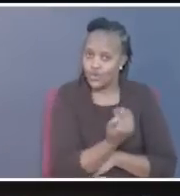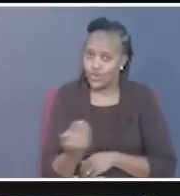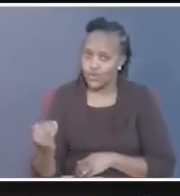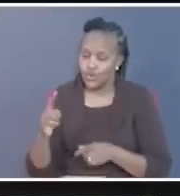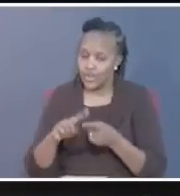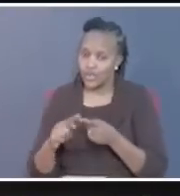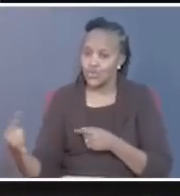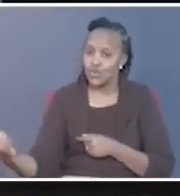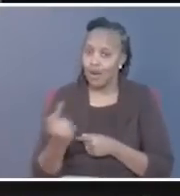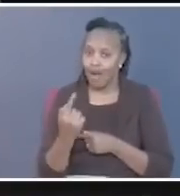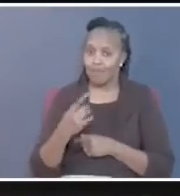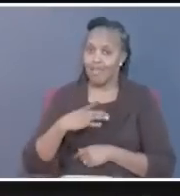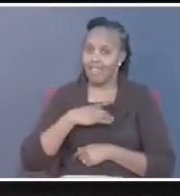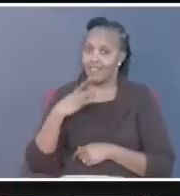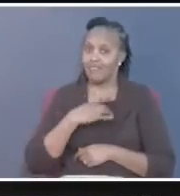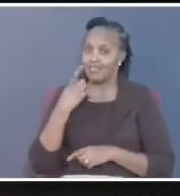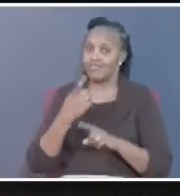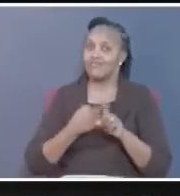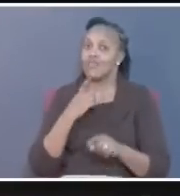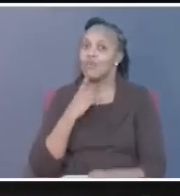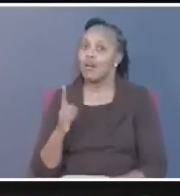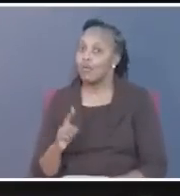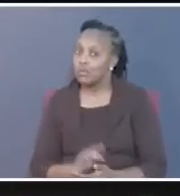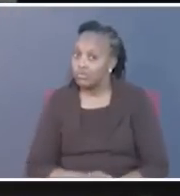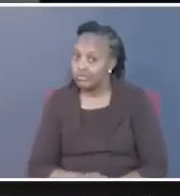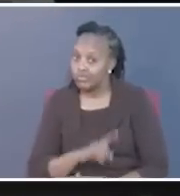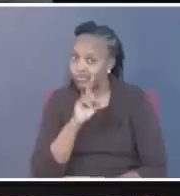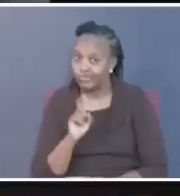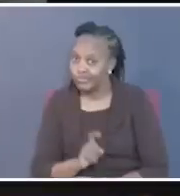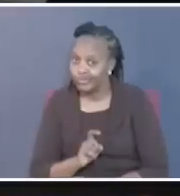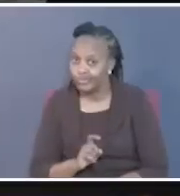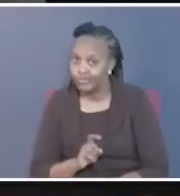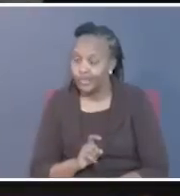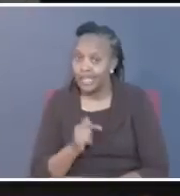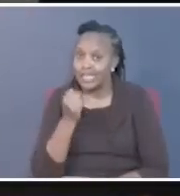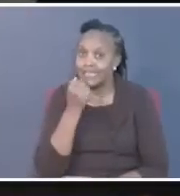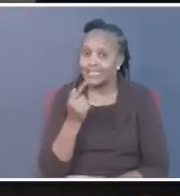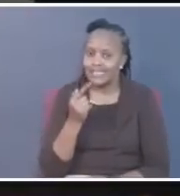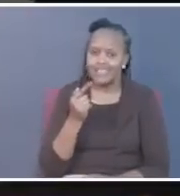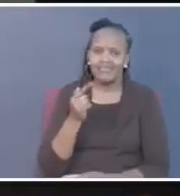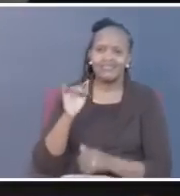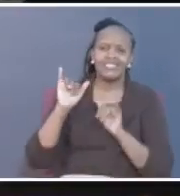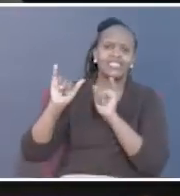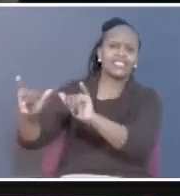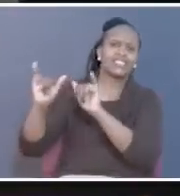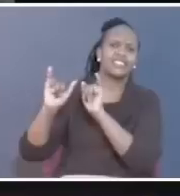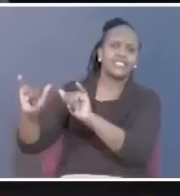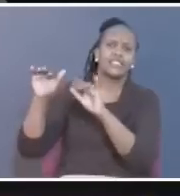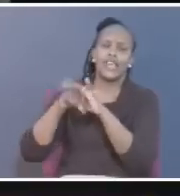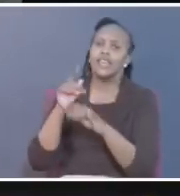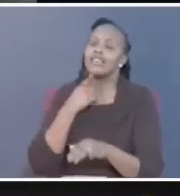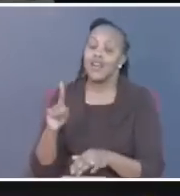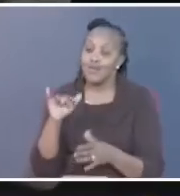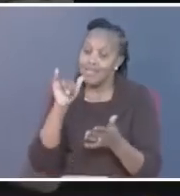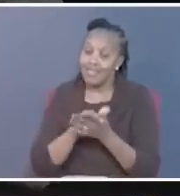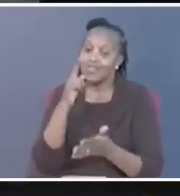come and visit him from the city. He said, "Wakae uko Nairobi." That's what he